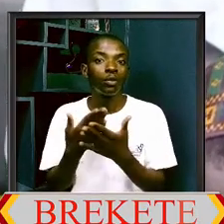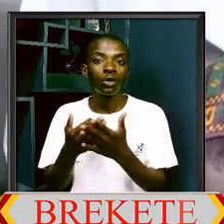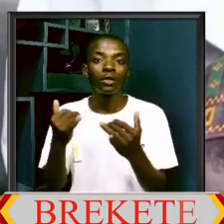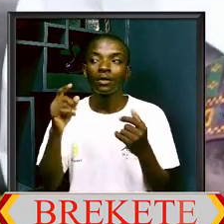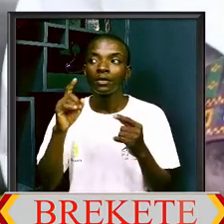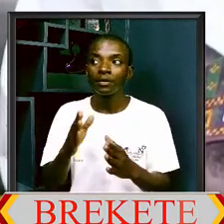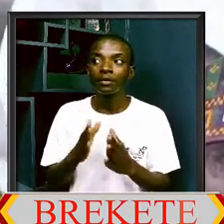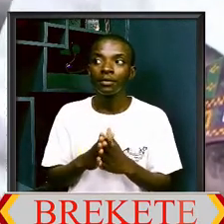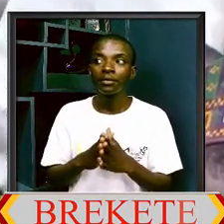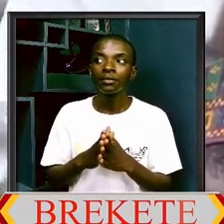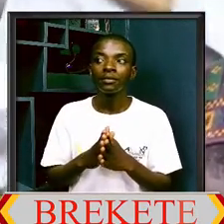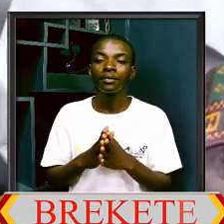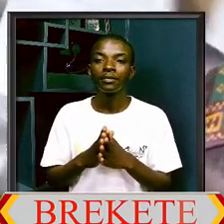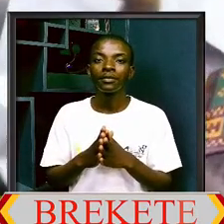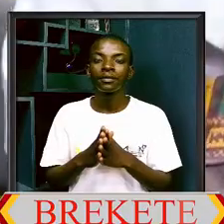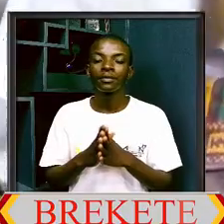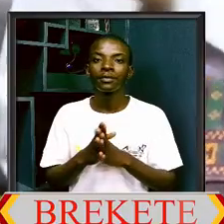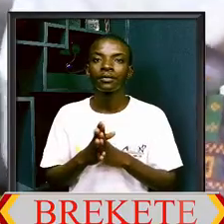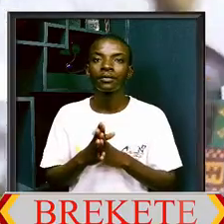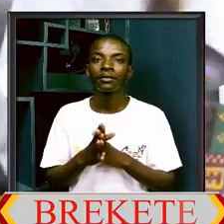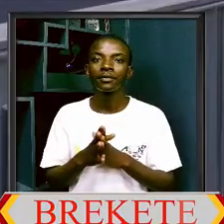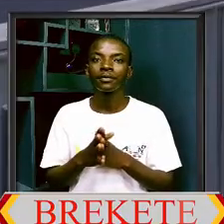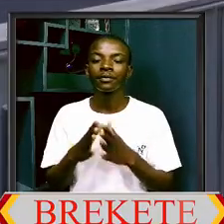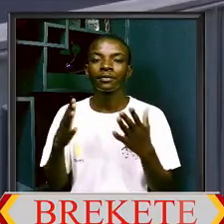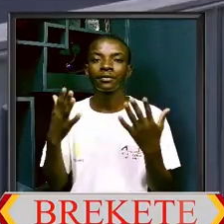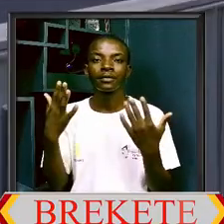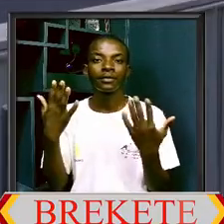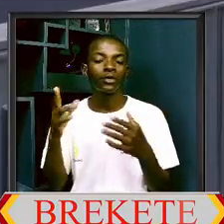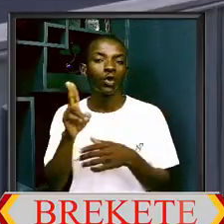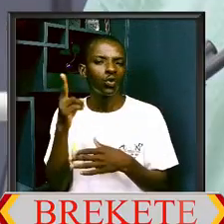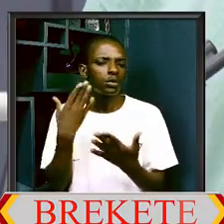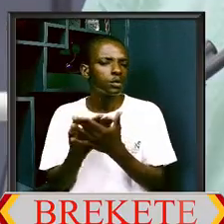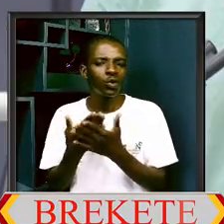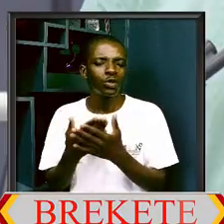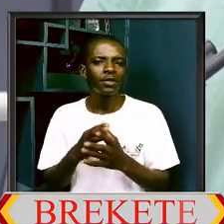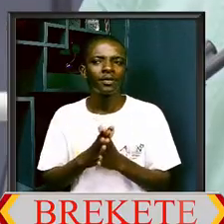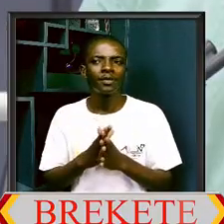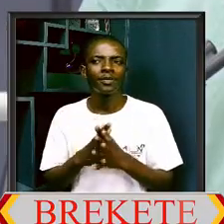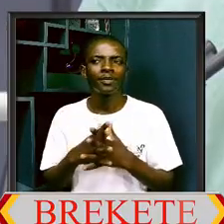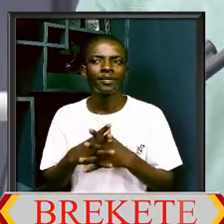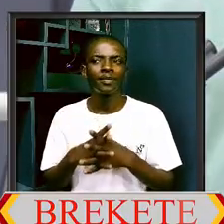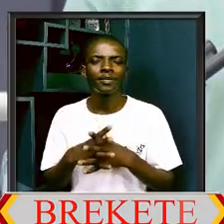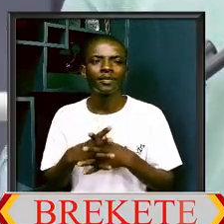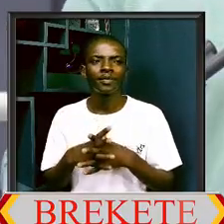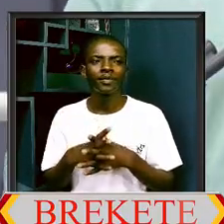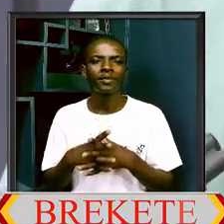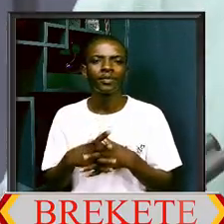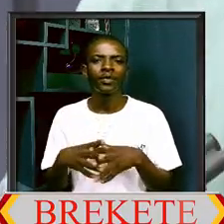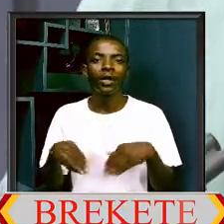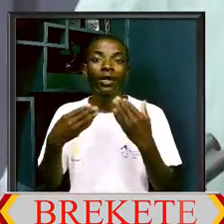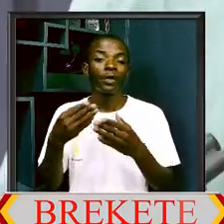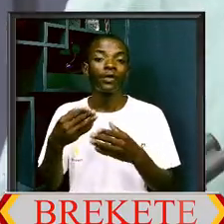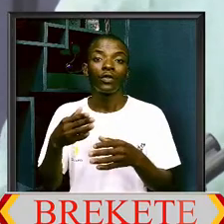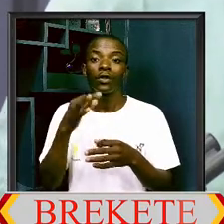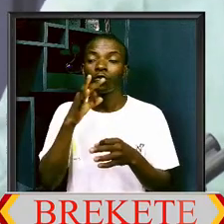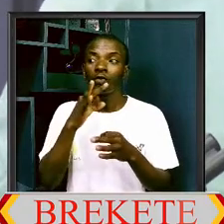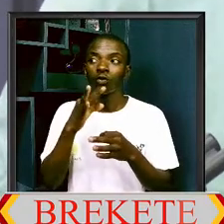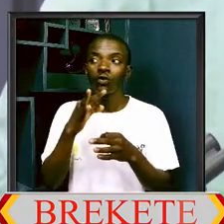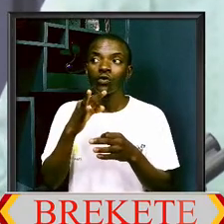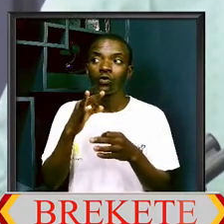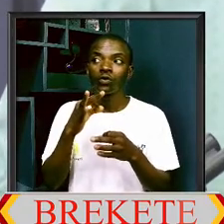man okay sir use the money thank you sir they give you